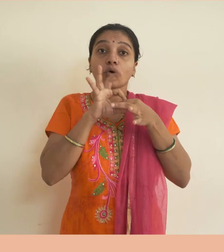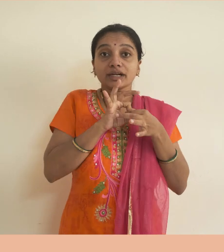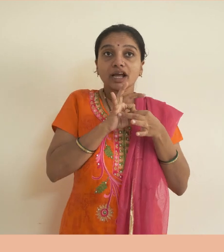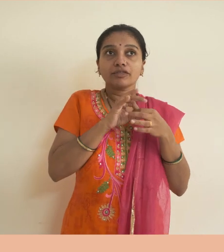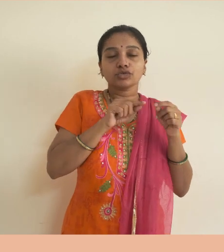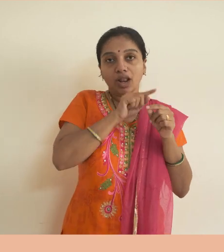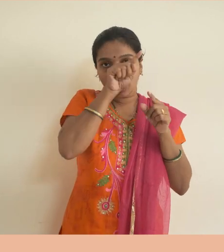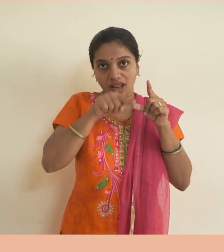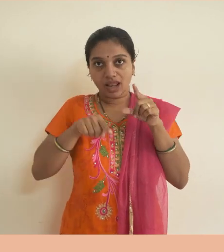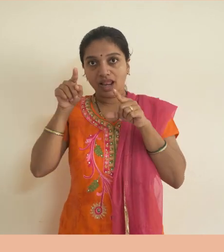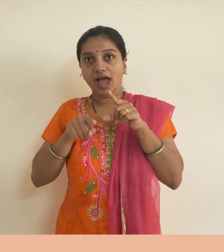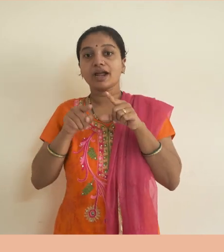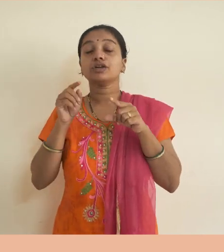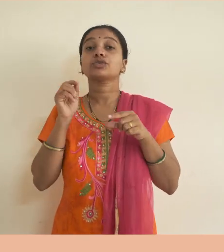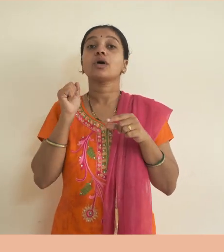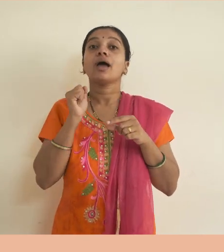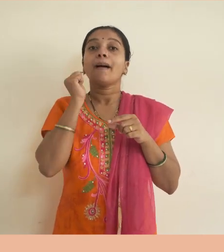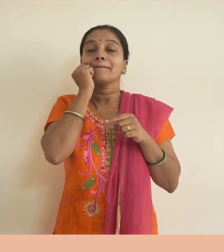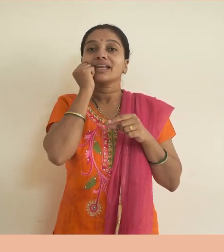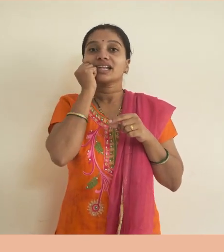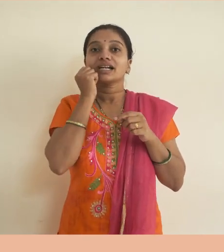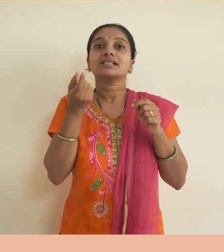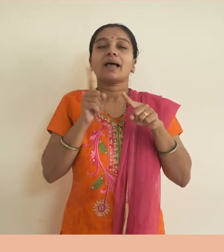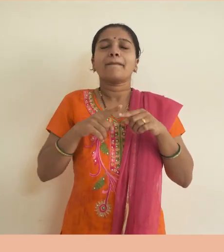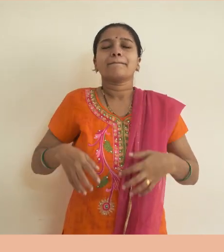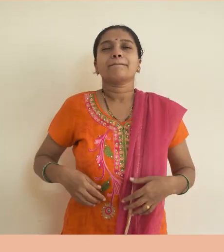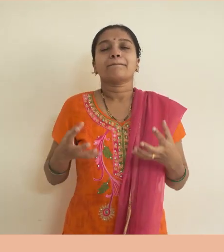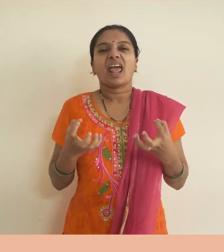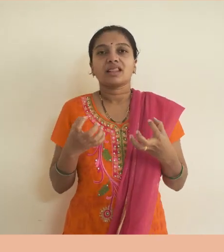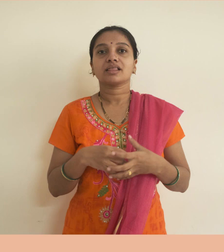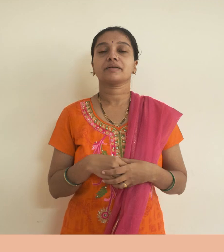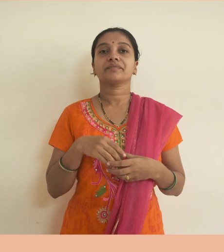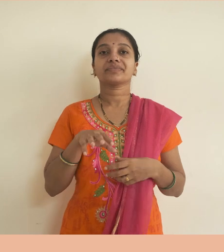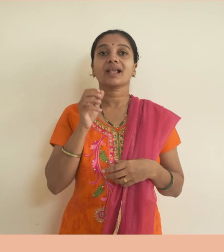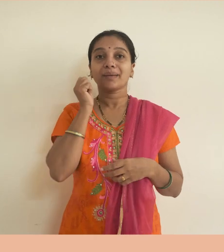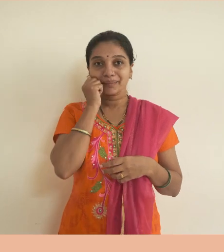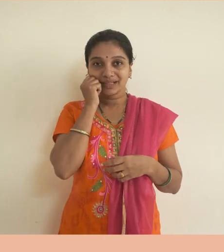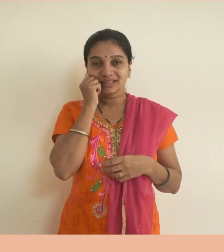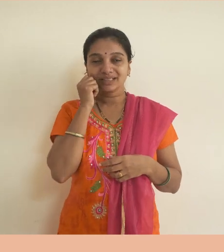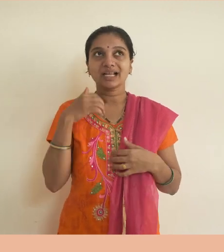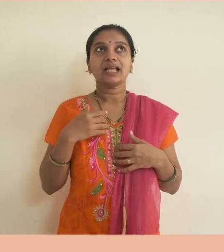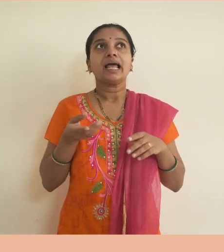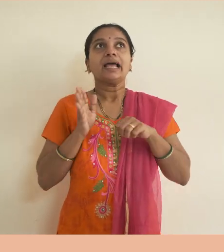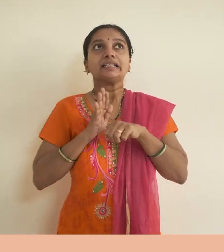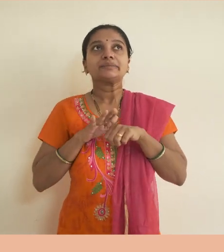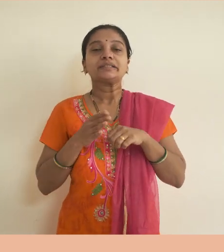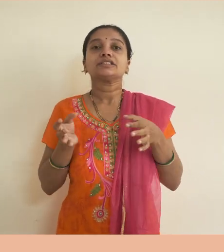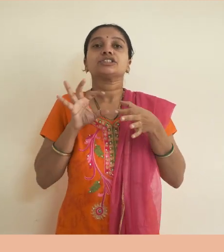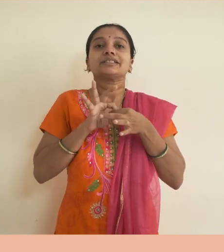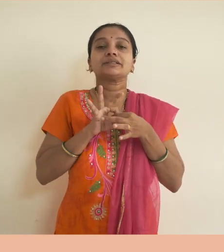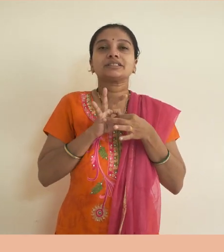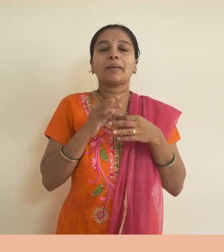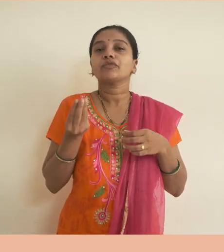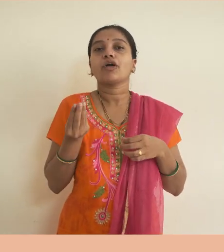itself to shed the lining, resulting in menstrual cramps and period pain. Menstruators might